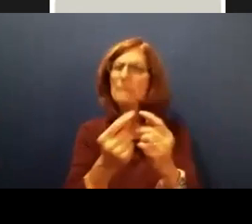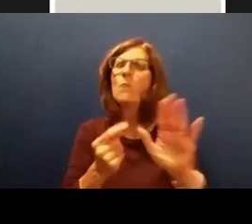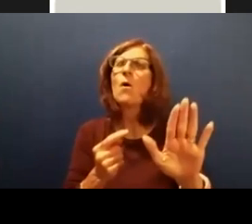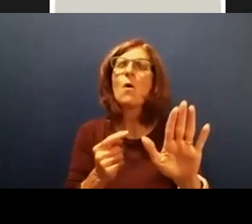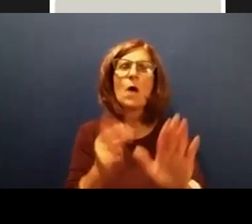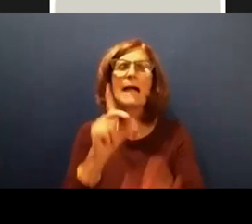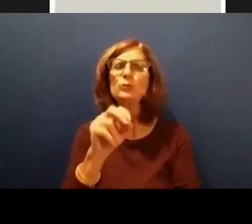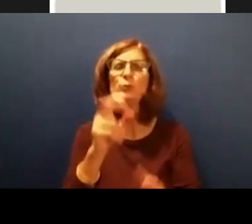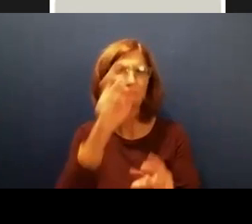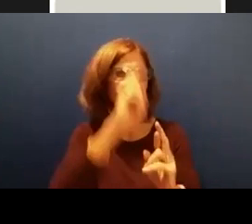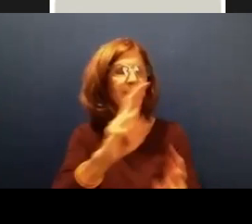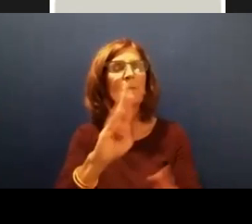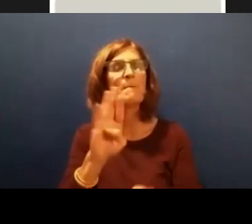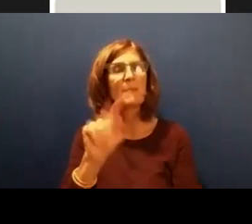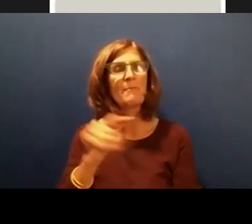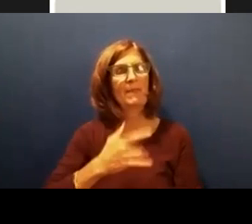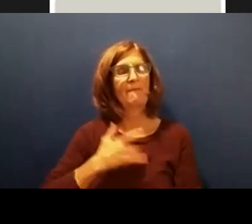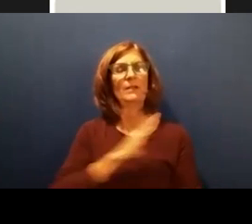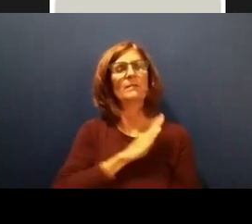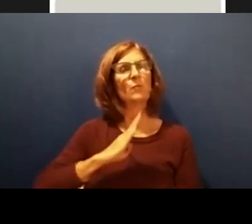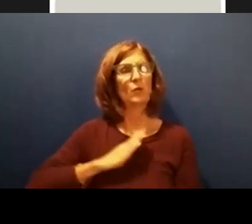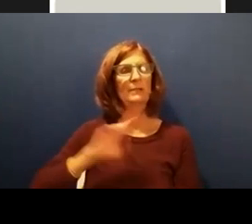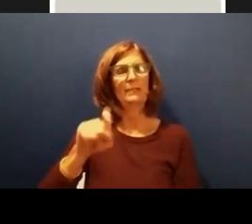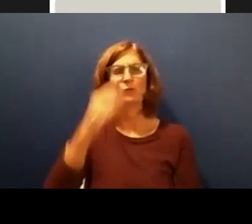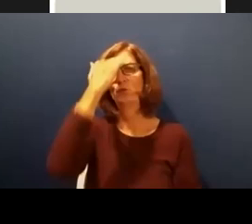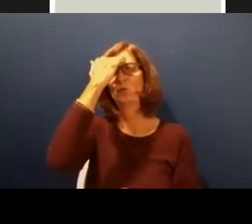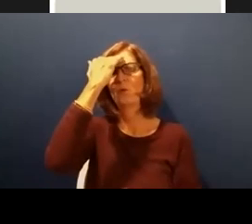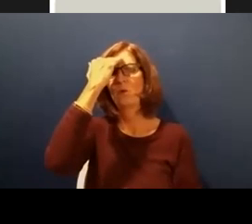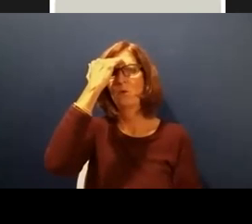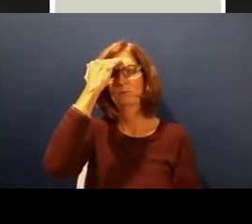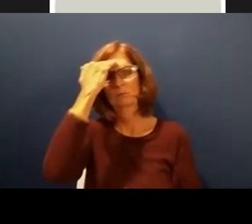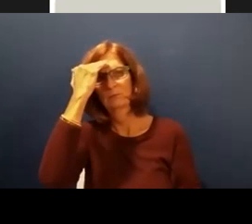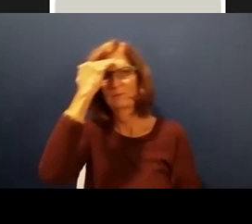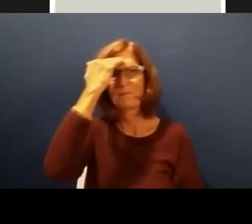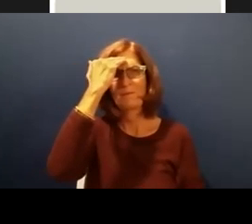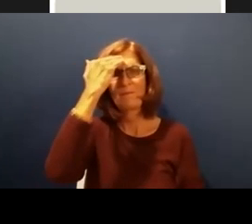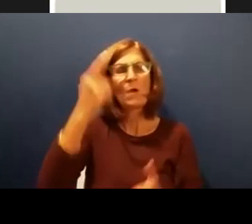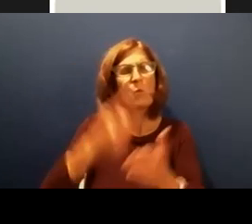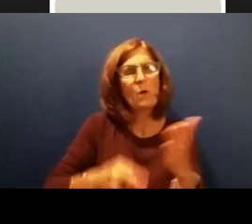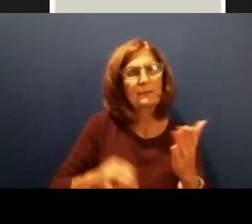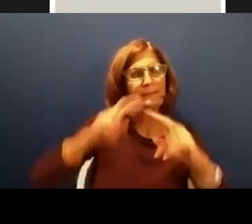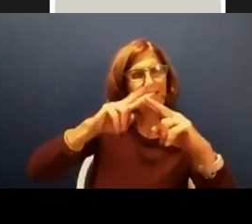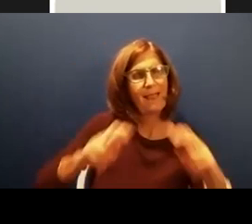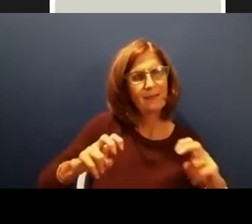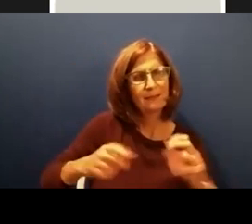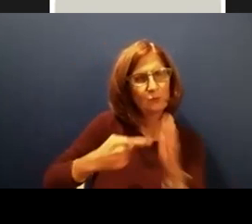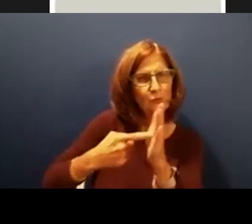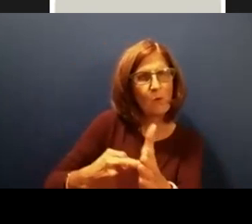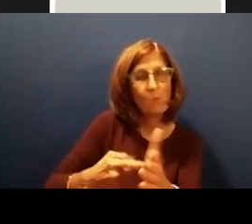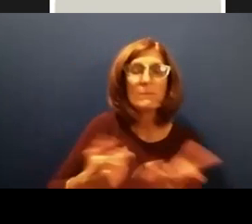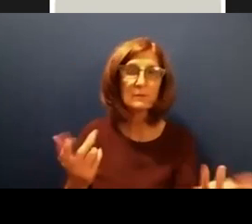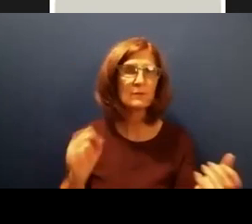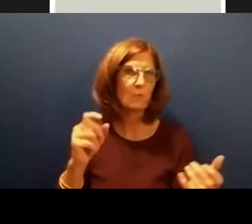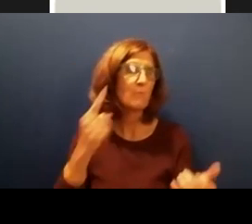But I do think it might be helpful for the board to see that analysis and have a presentation for the whole